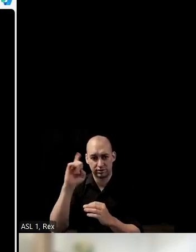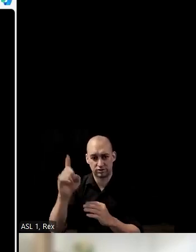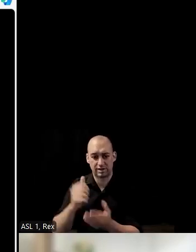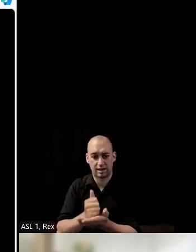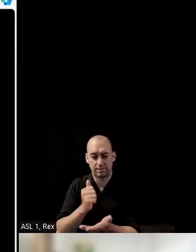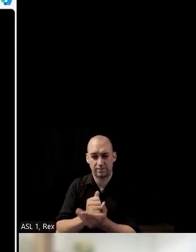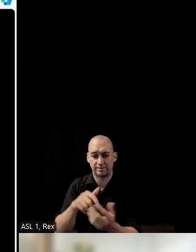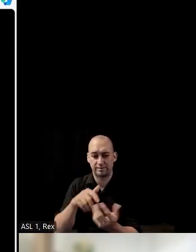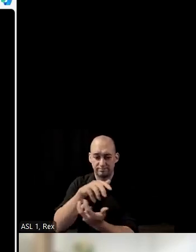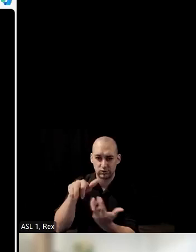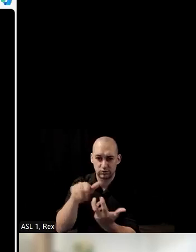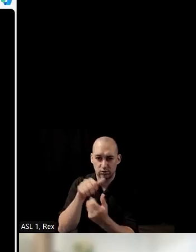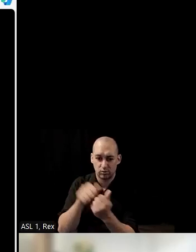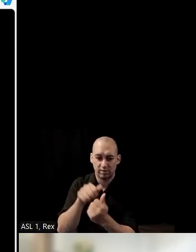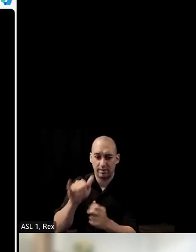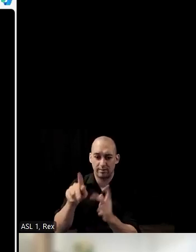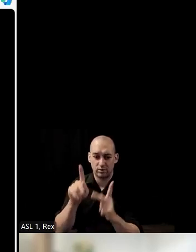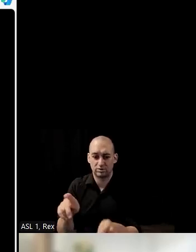with the person with dementia.